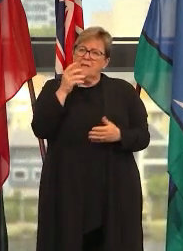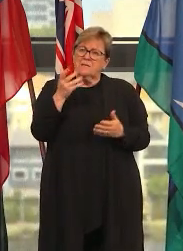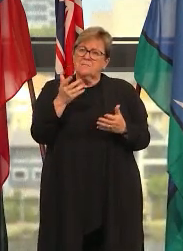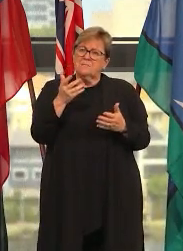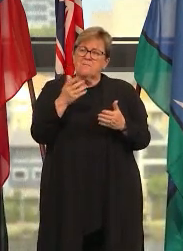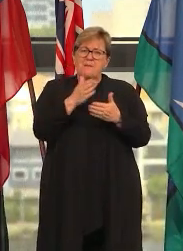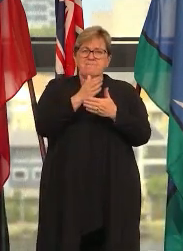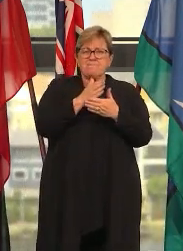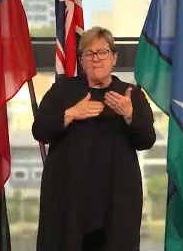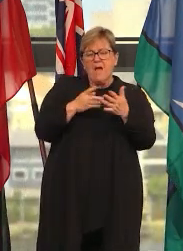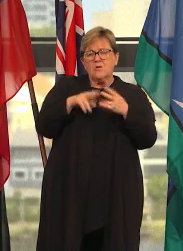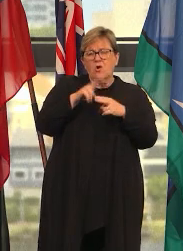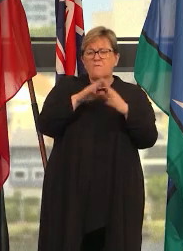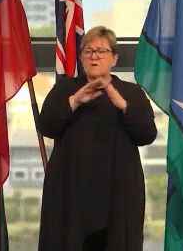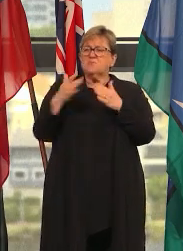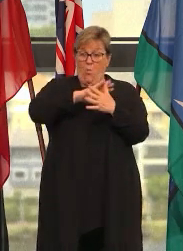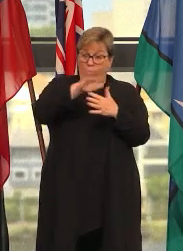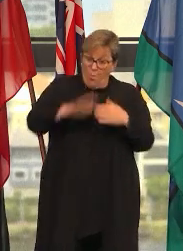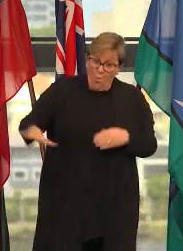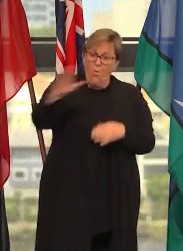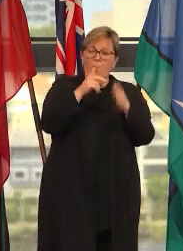as I was saying before, Centrelink.